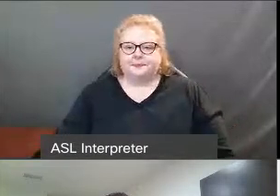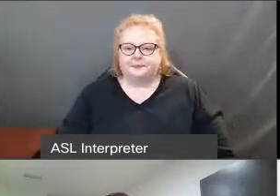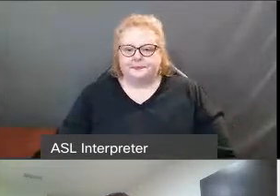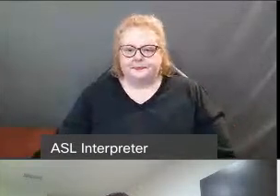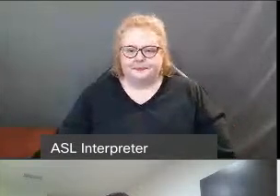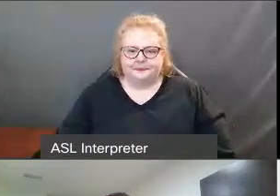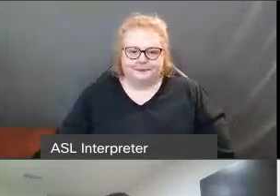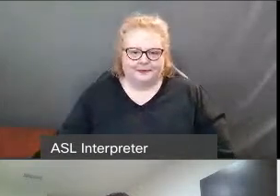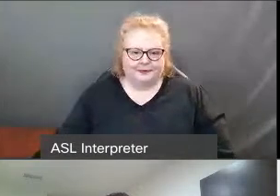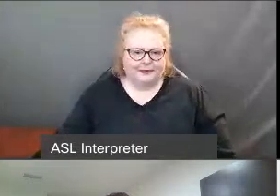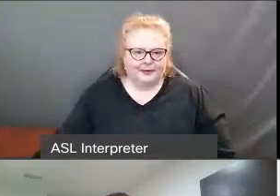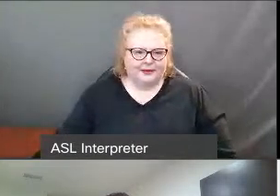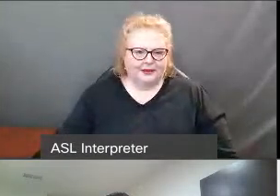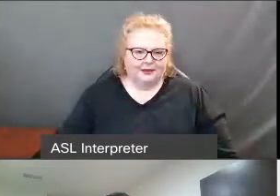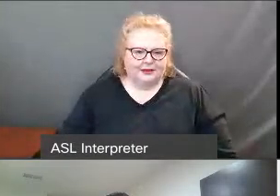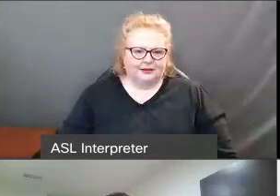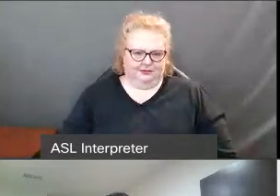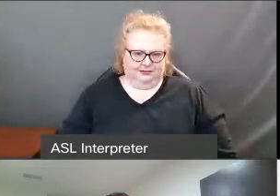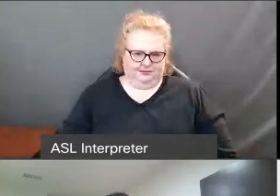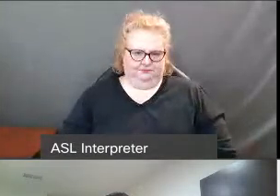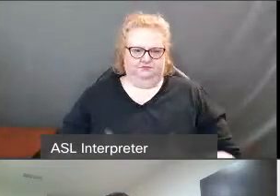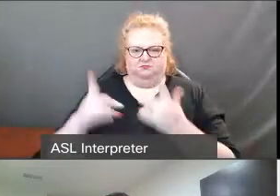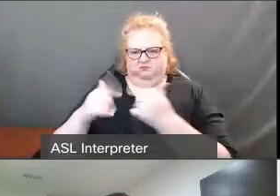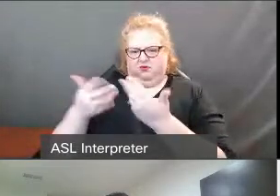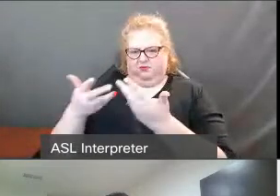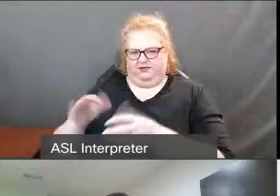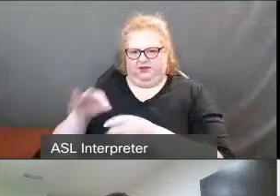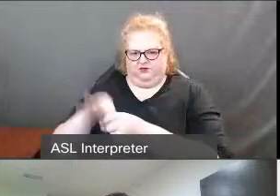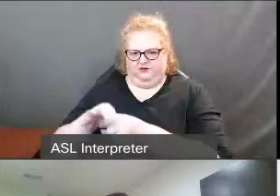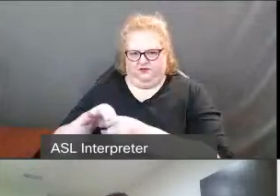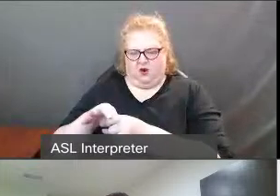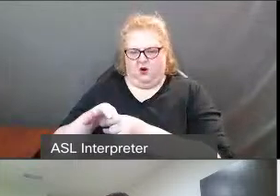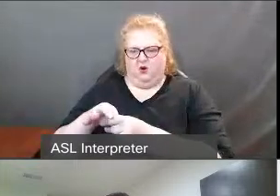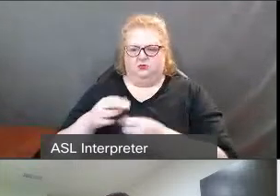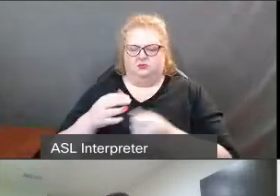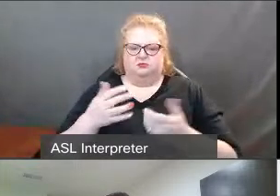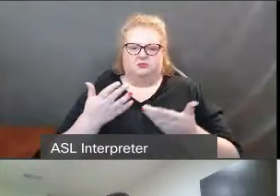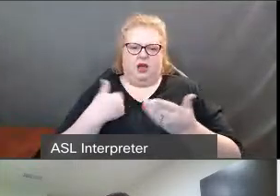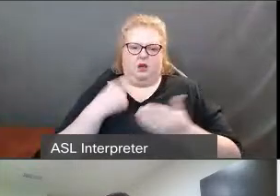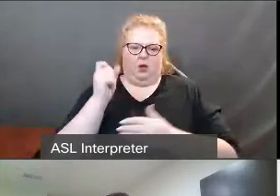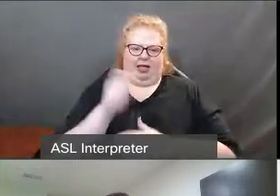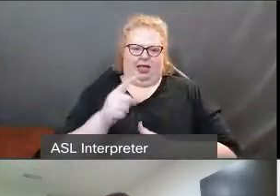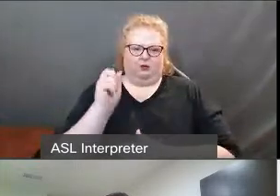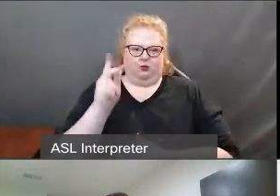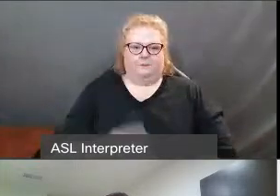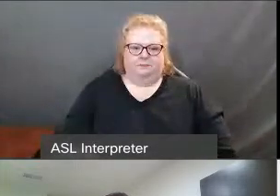I can have my question answered after the vote, though.